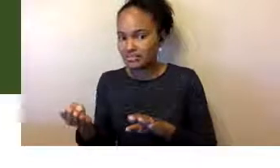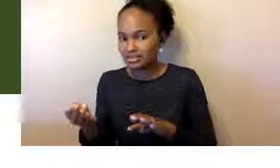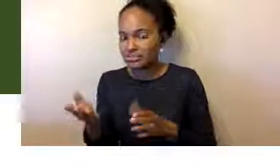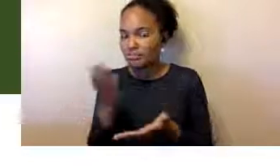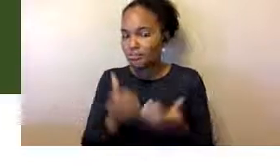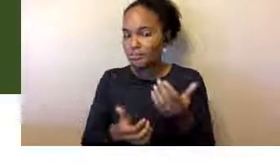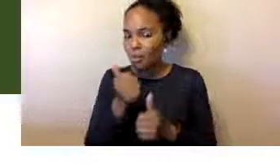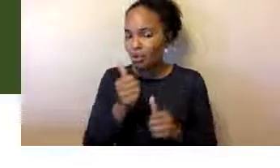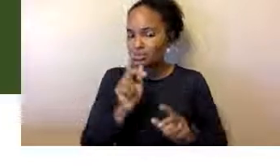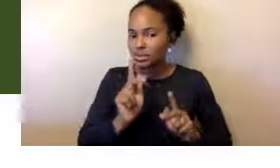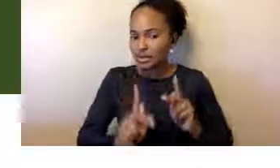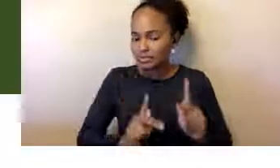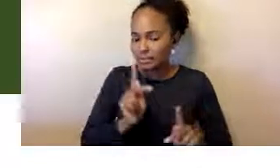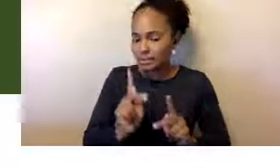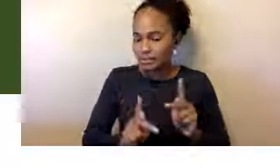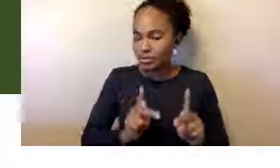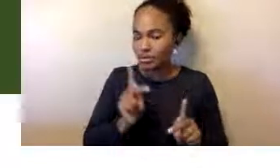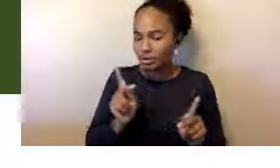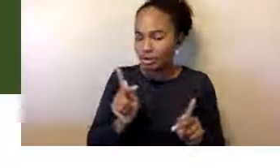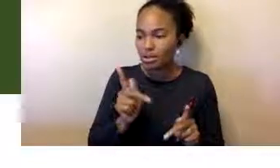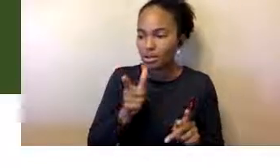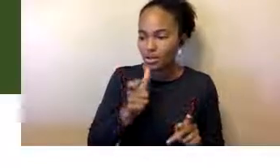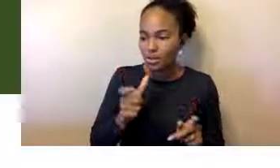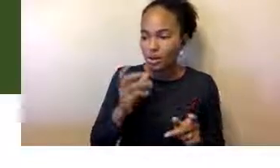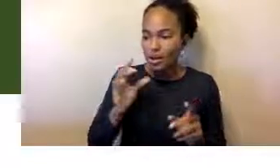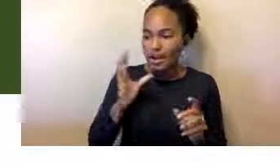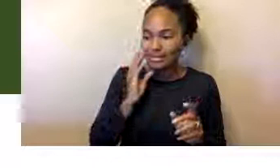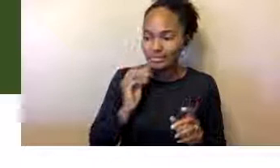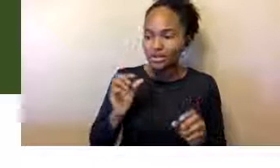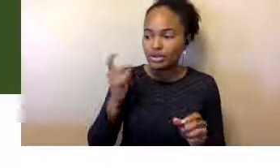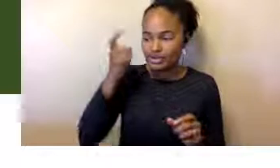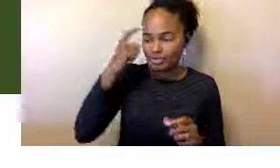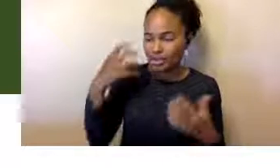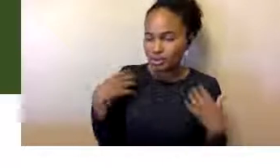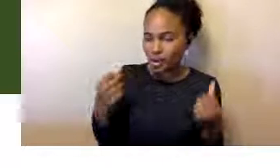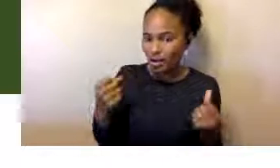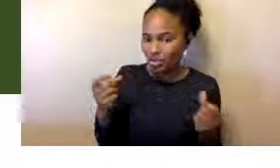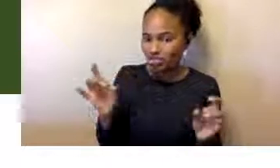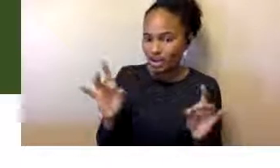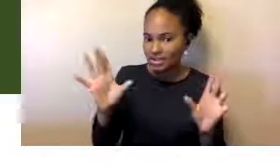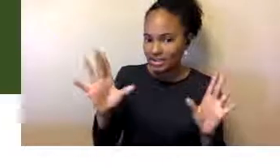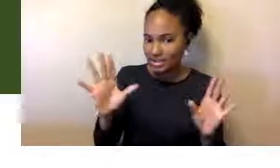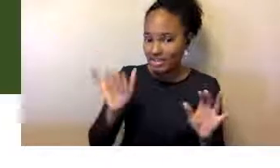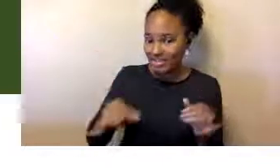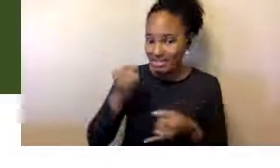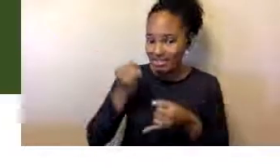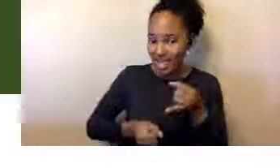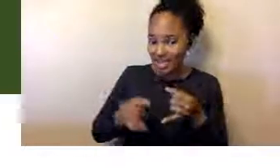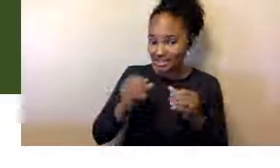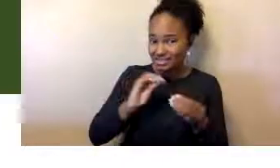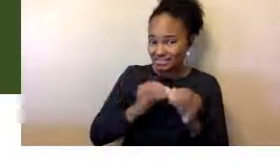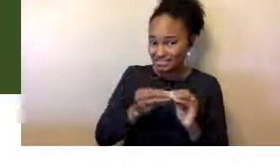are experiencing a mental health crisis. So given that last statistic, persons with